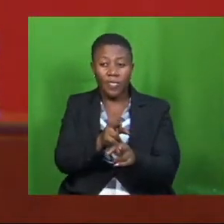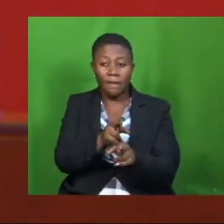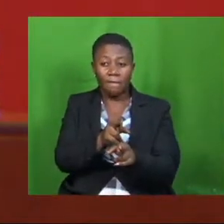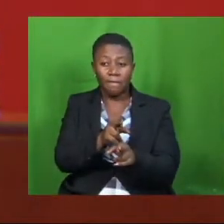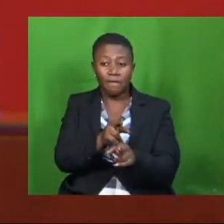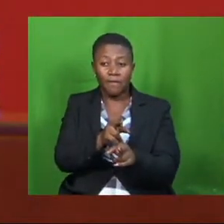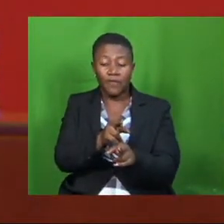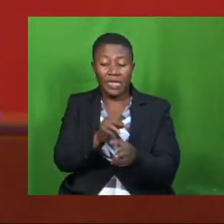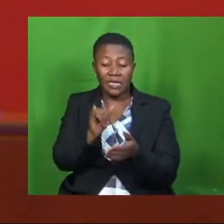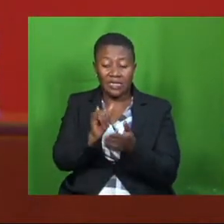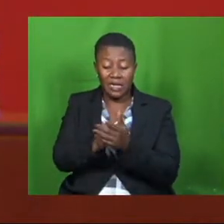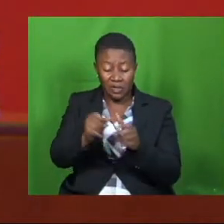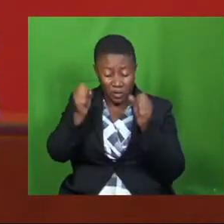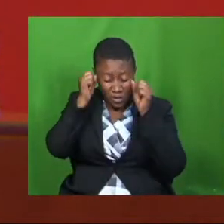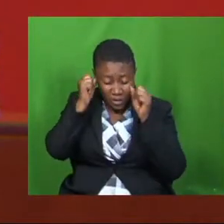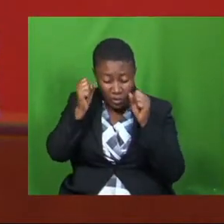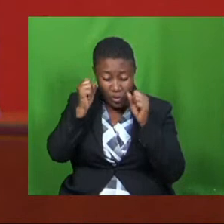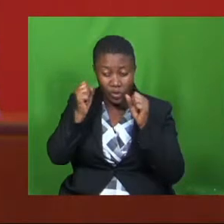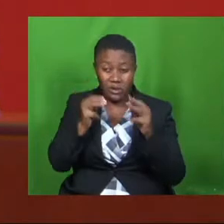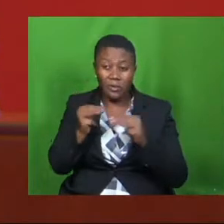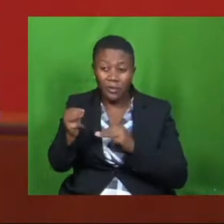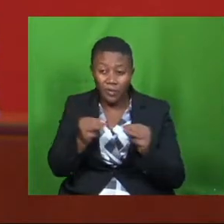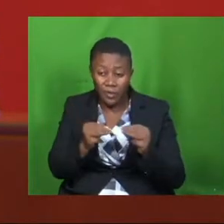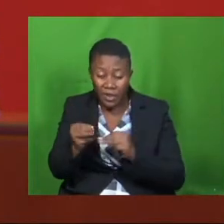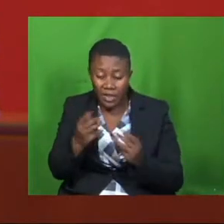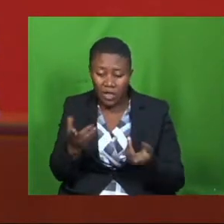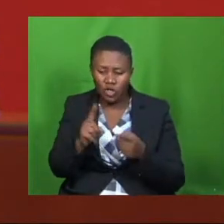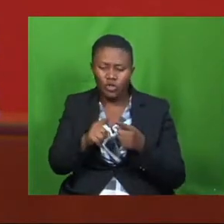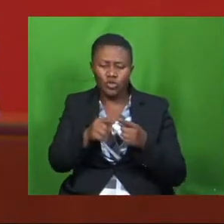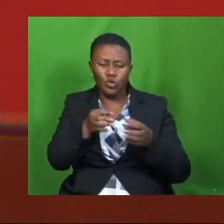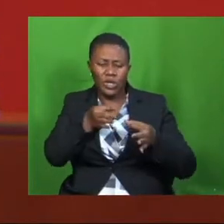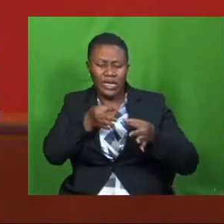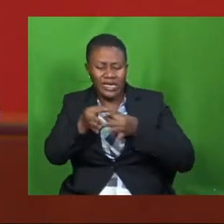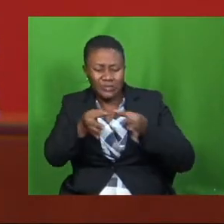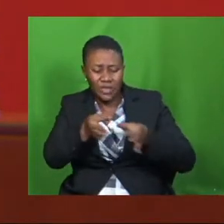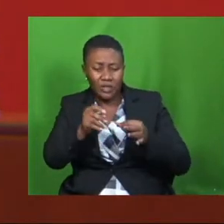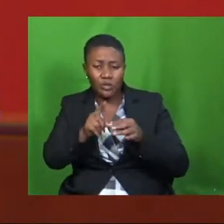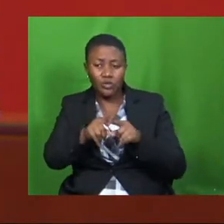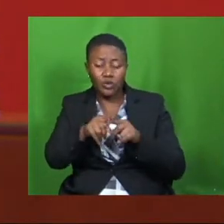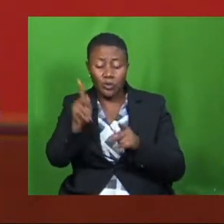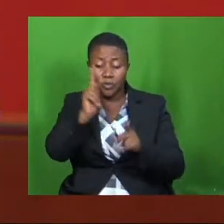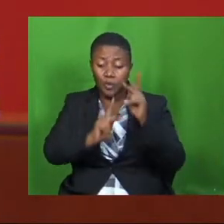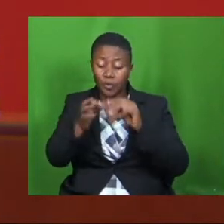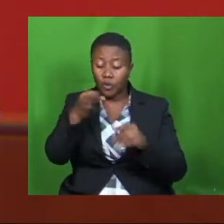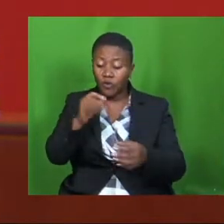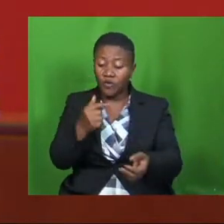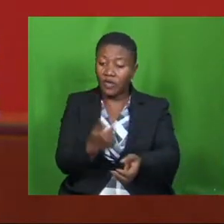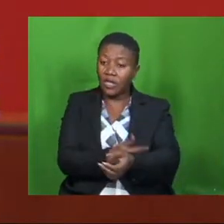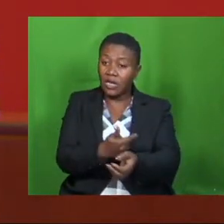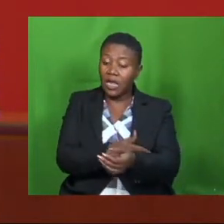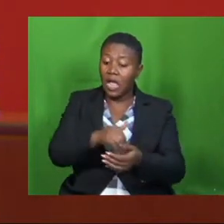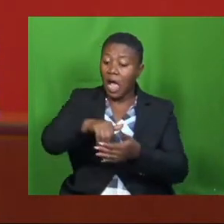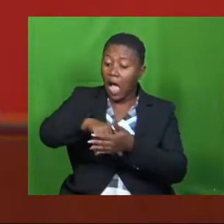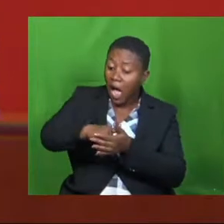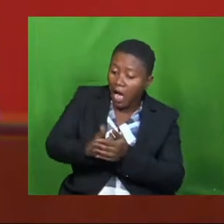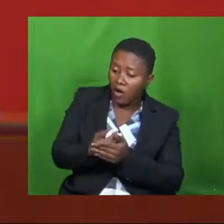respond and in fact conceded and did not permit the then Minister for